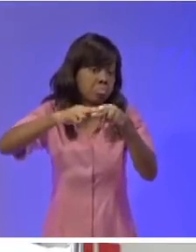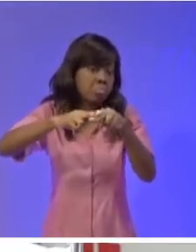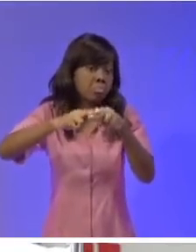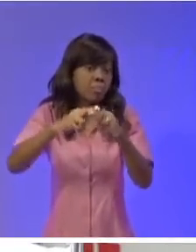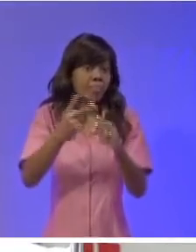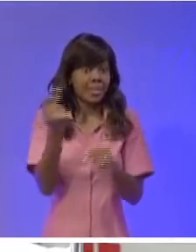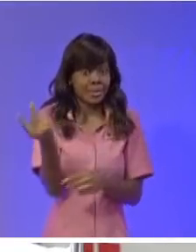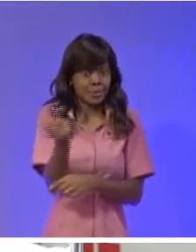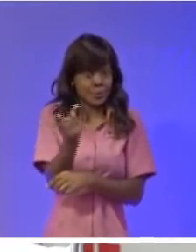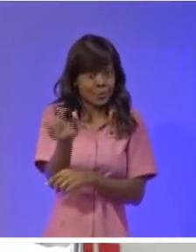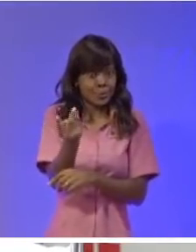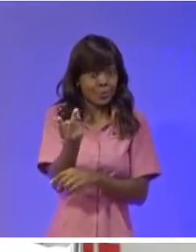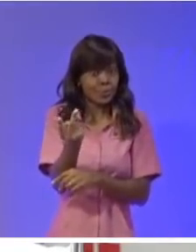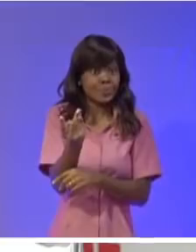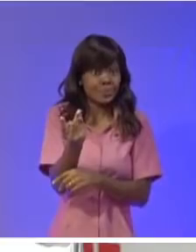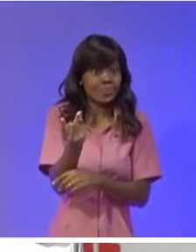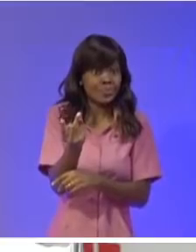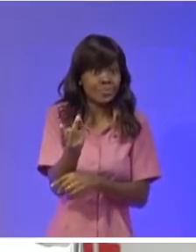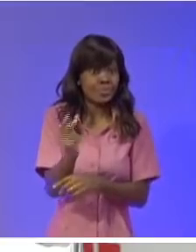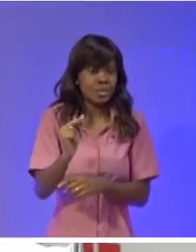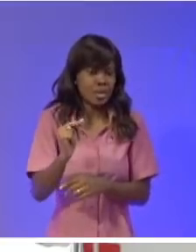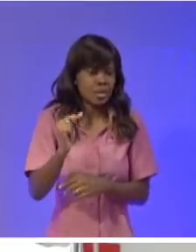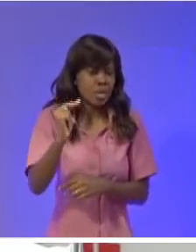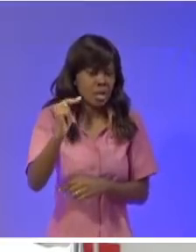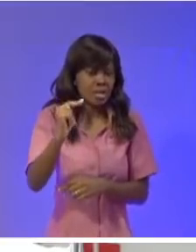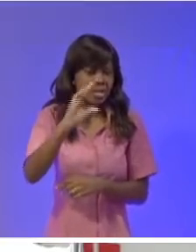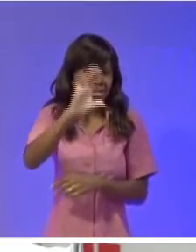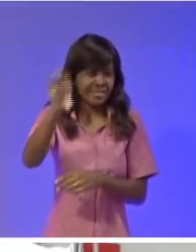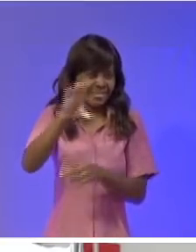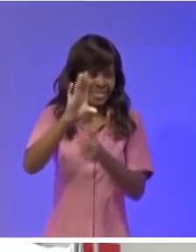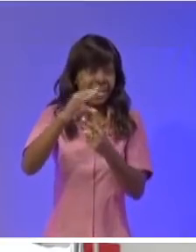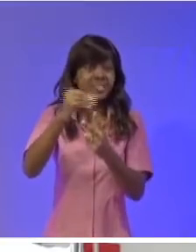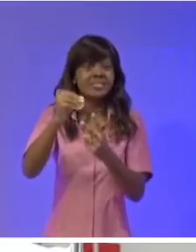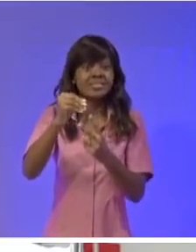pay particular attention to. The